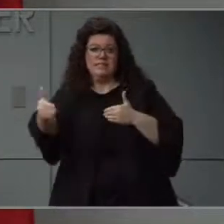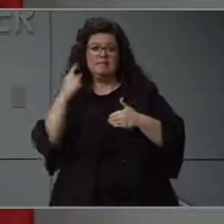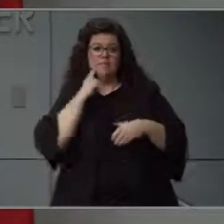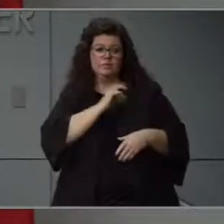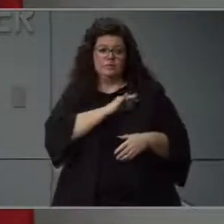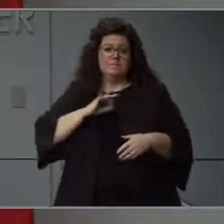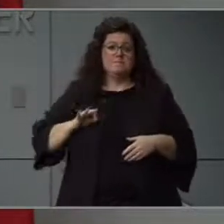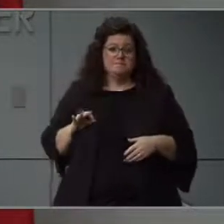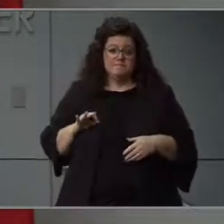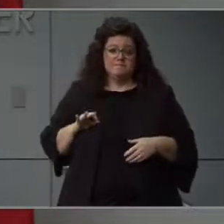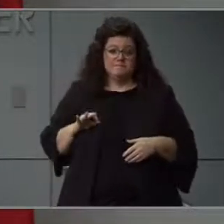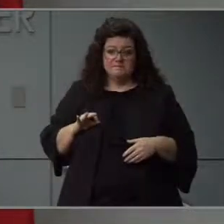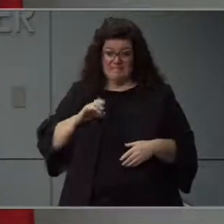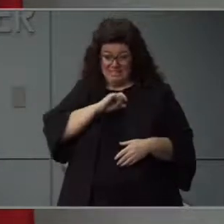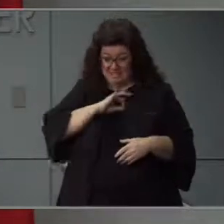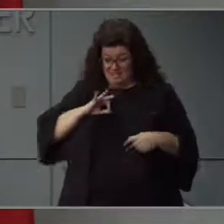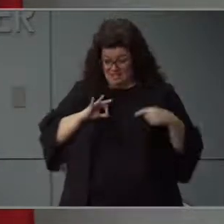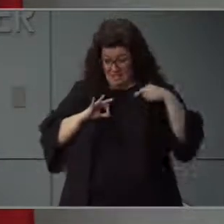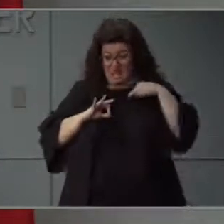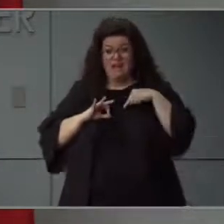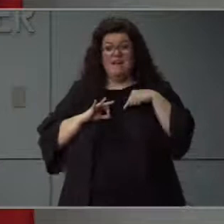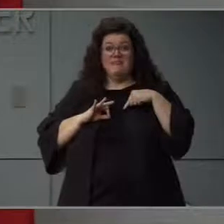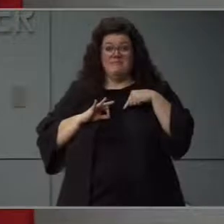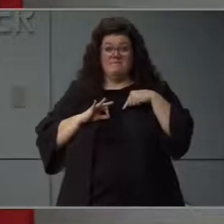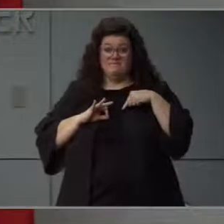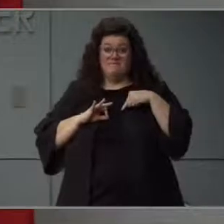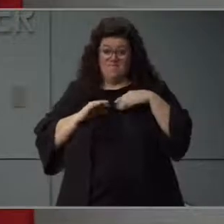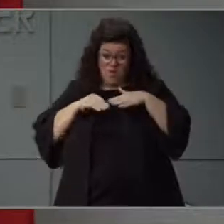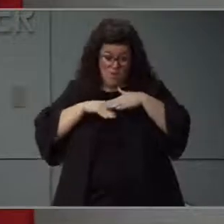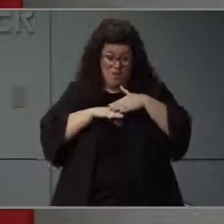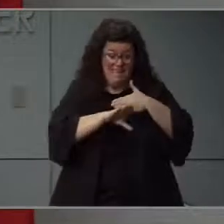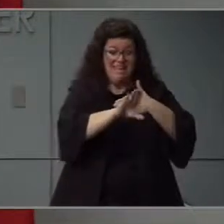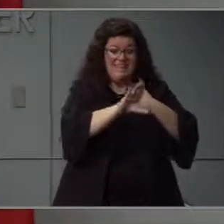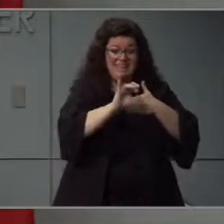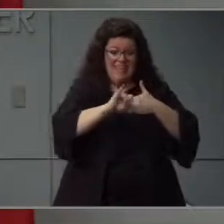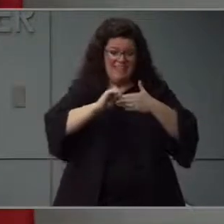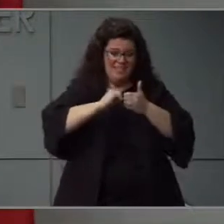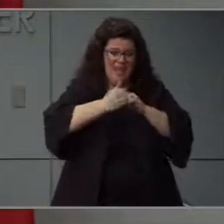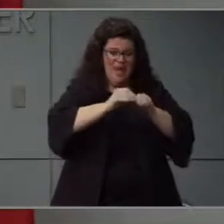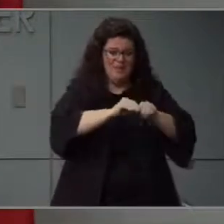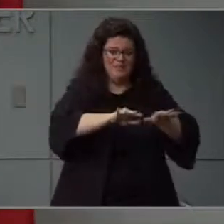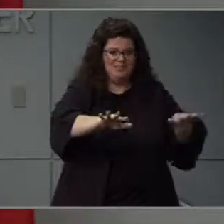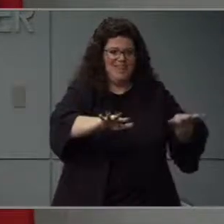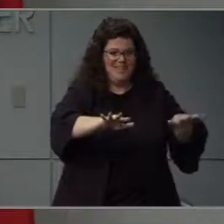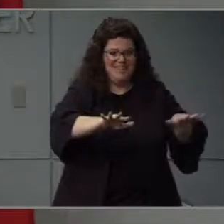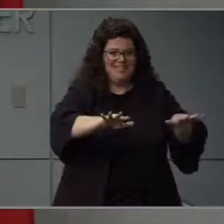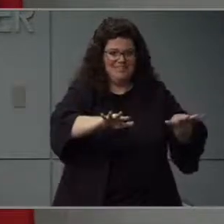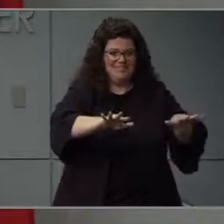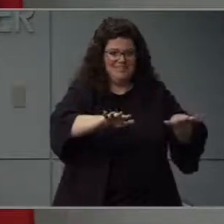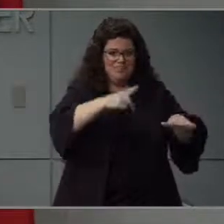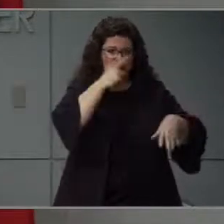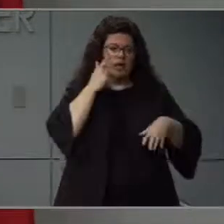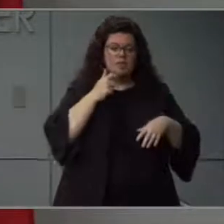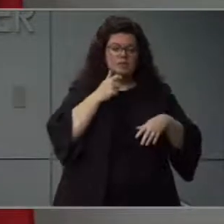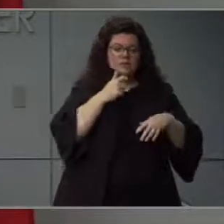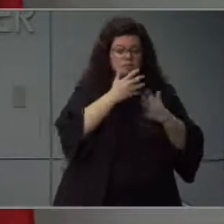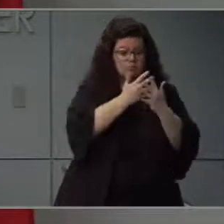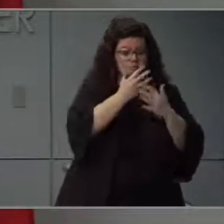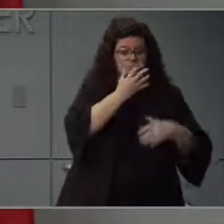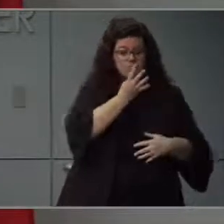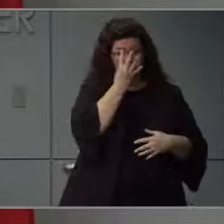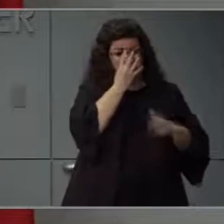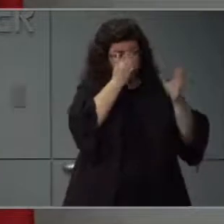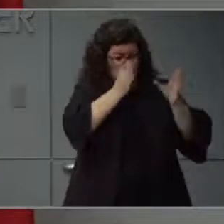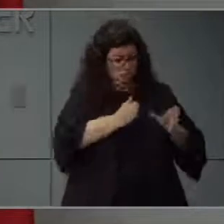staff. And we know that is the way in which virus can potentially enter the prison and correctional facilities. So I